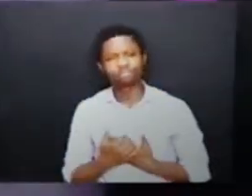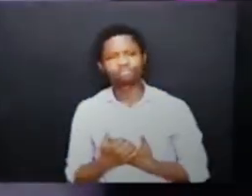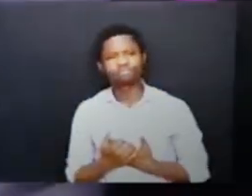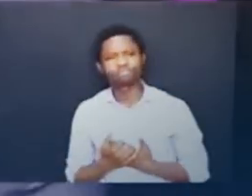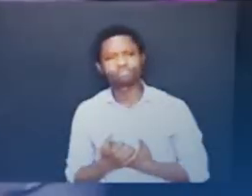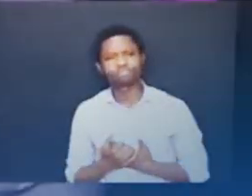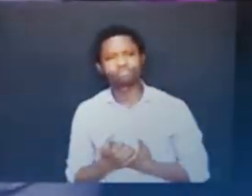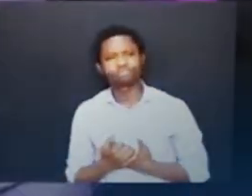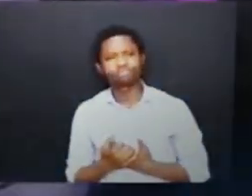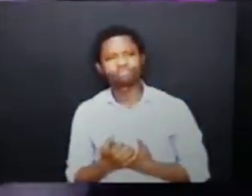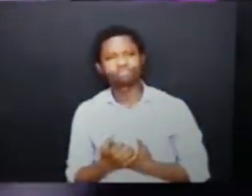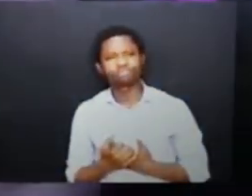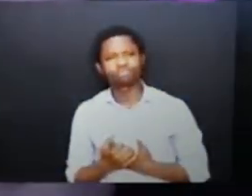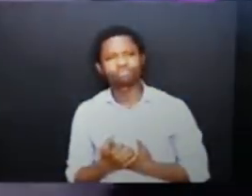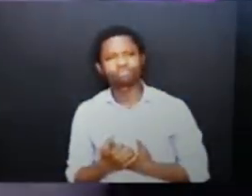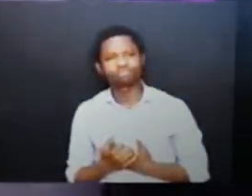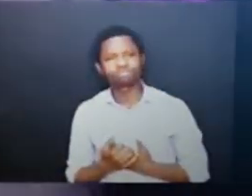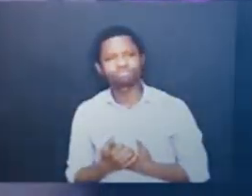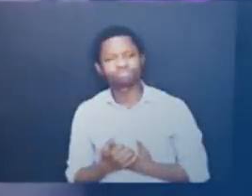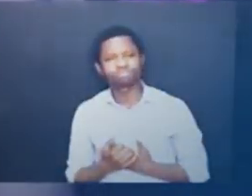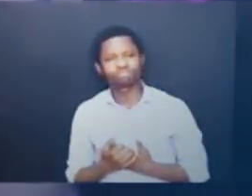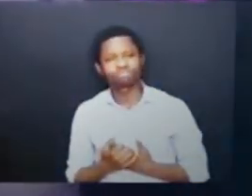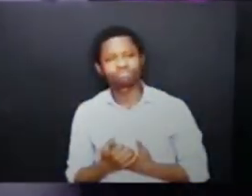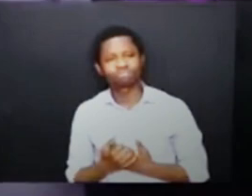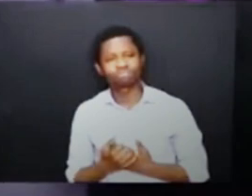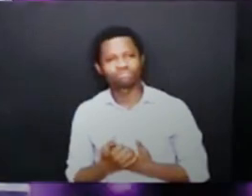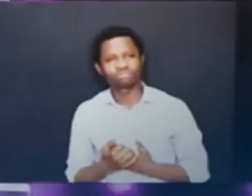And in those